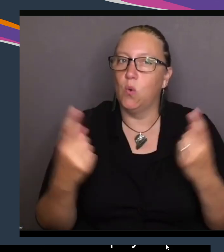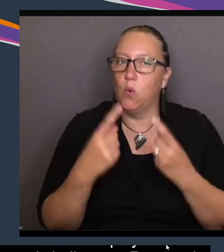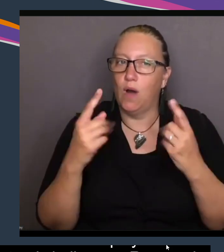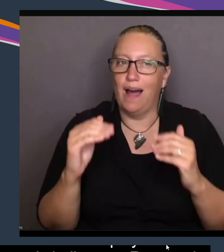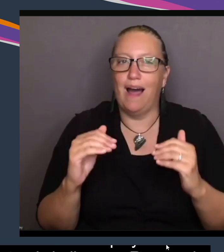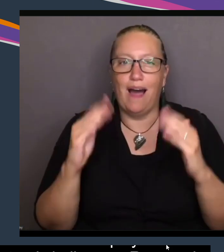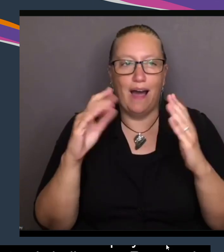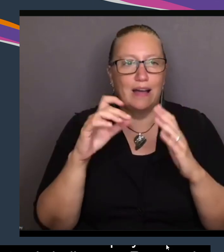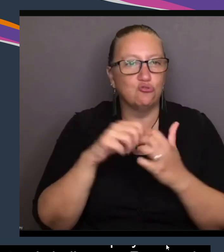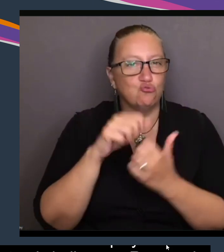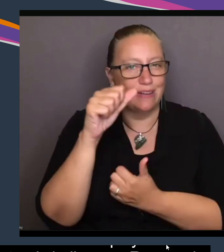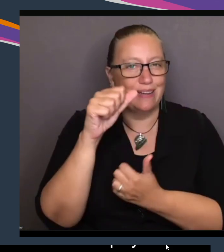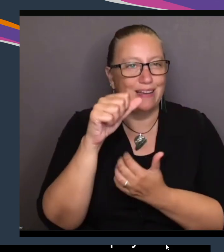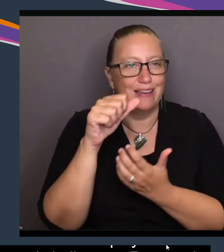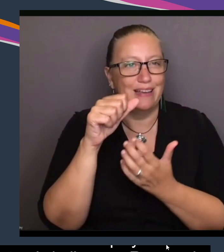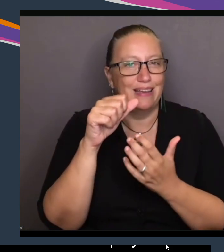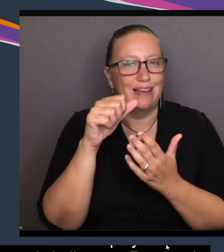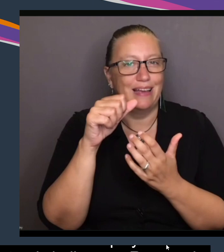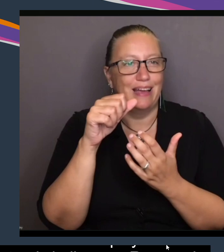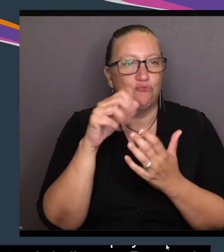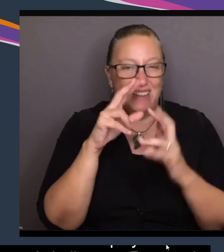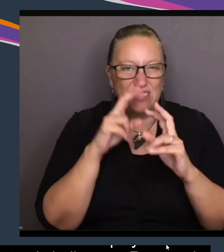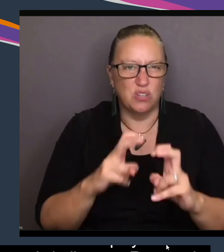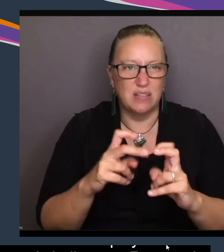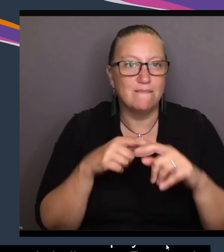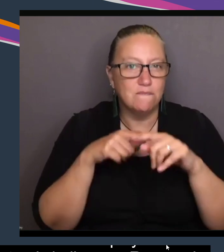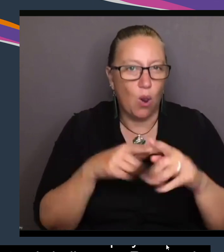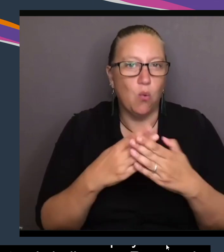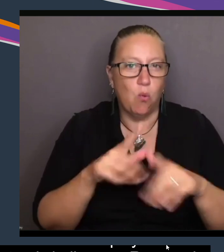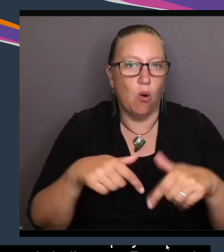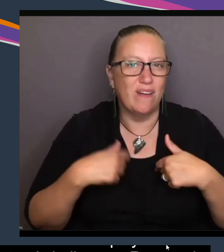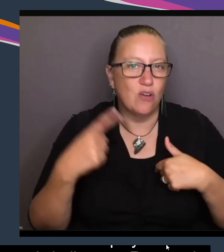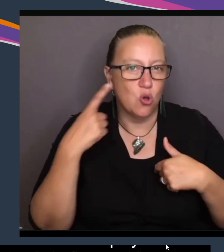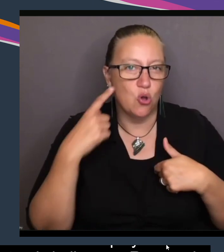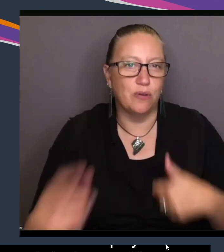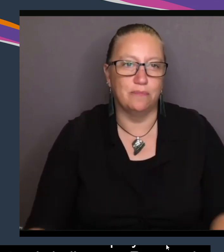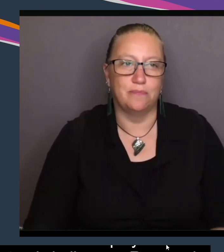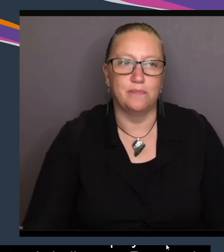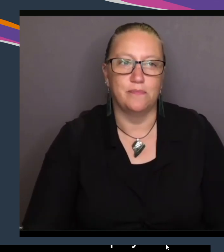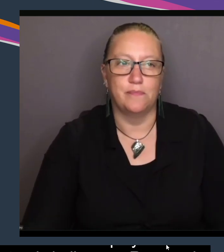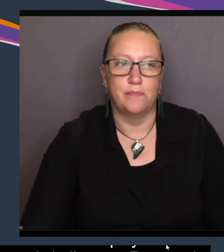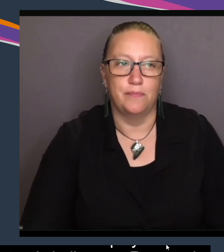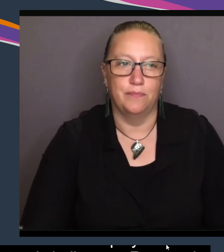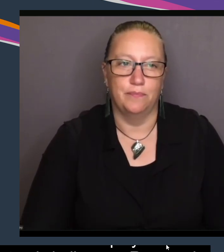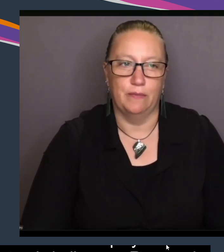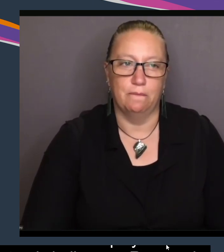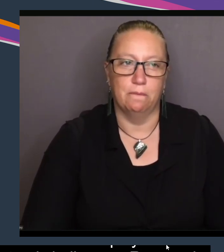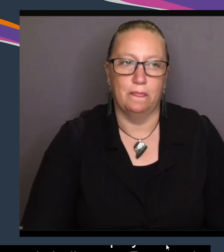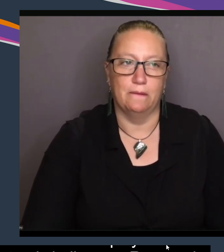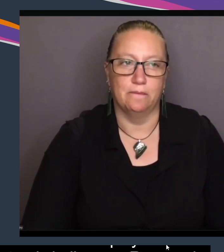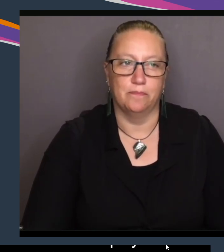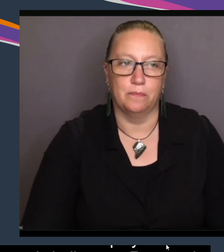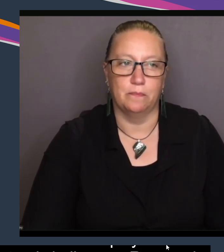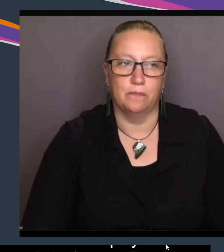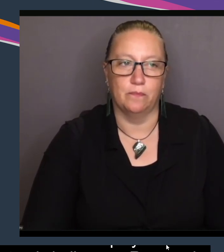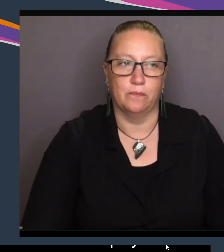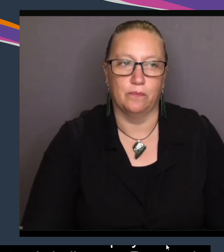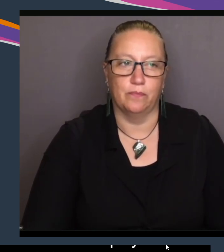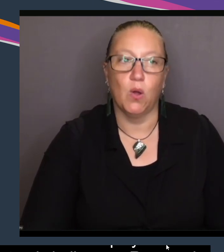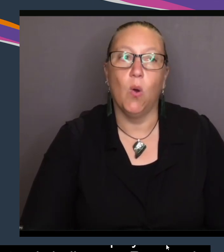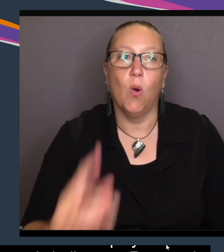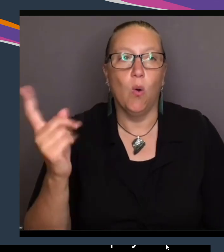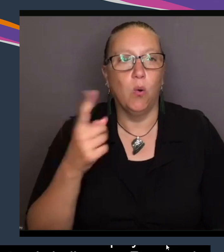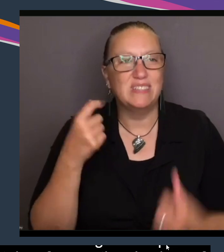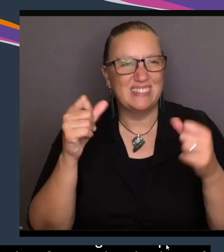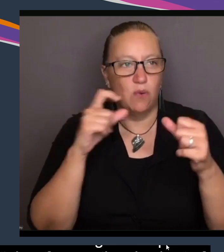what we heard. So successful applicants will receive $15,000 in cost of living support.